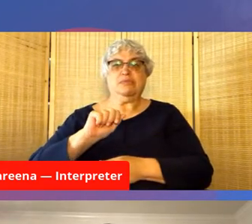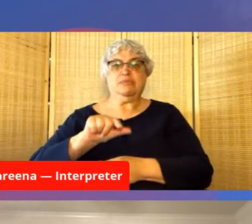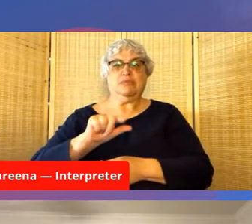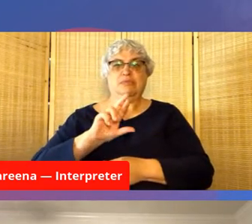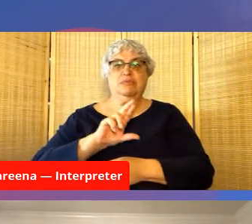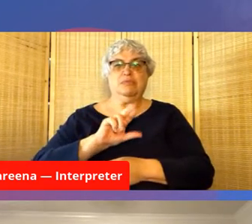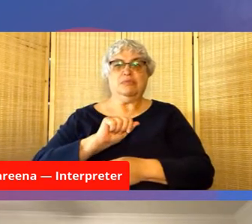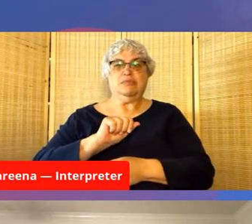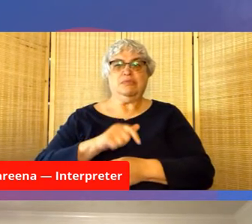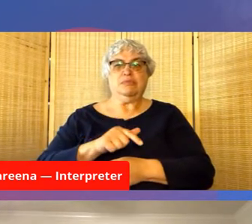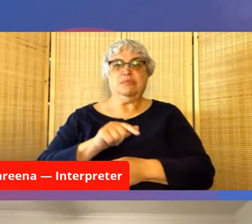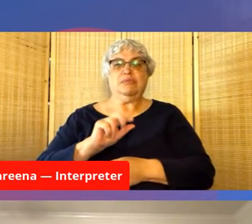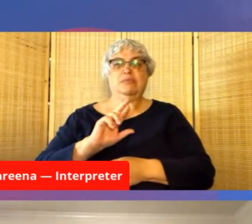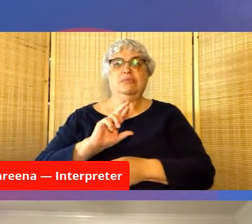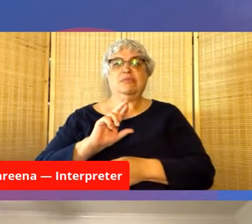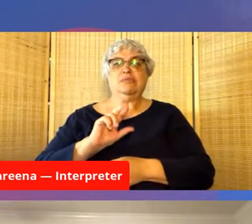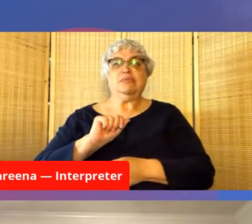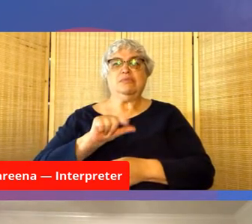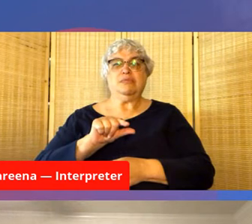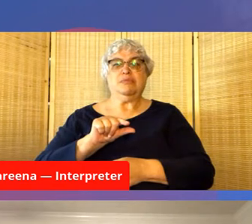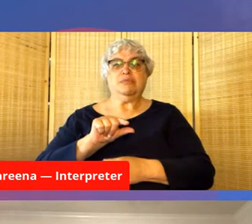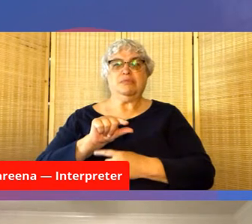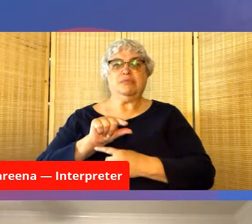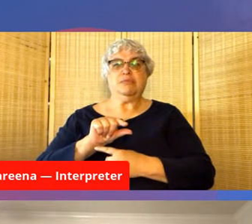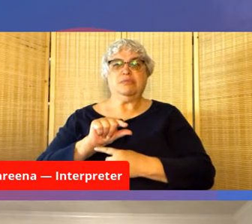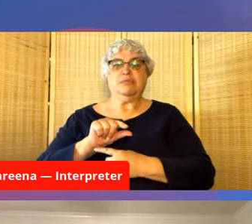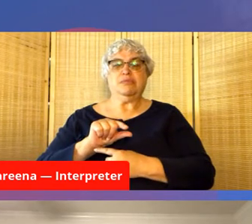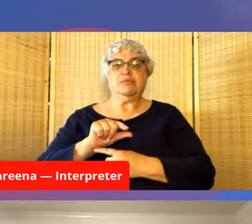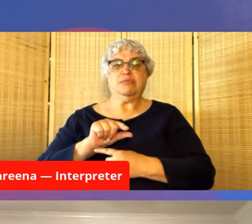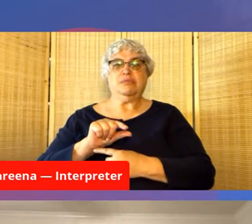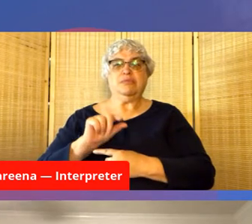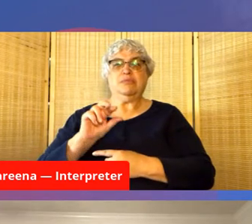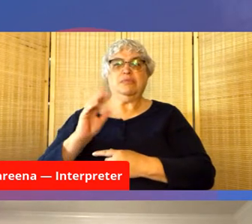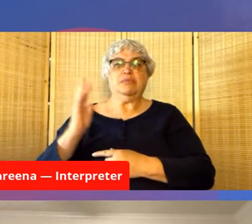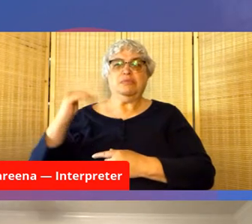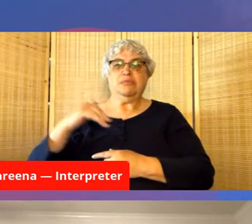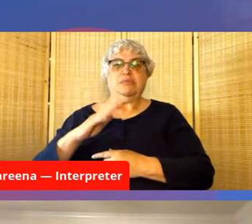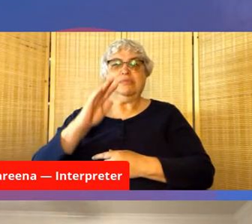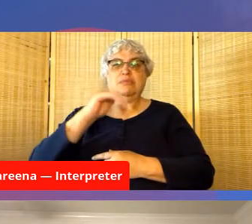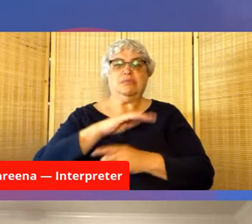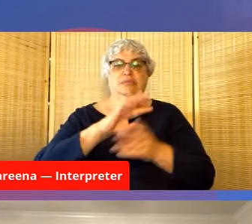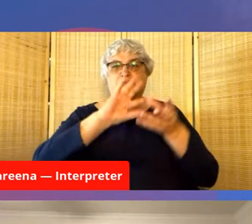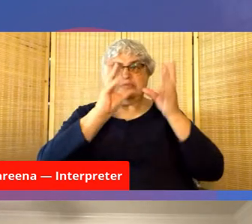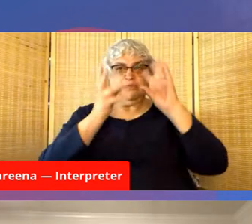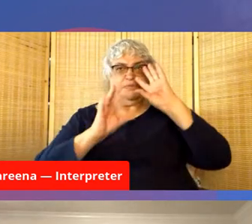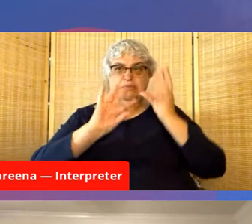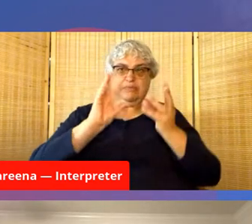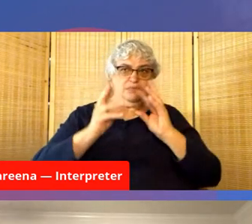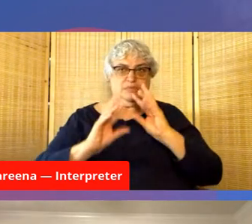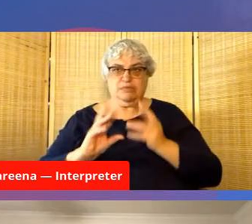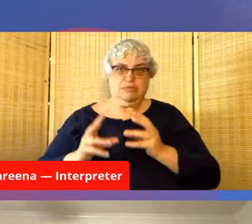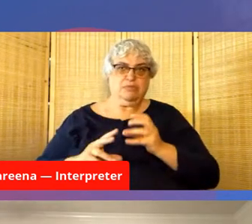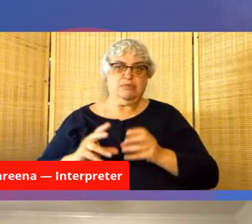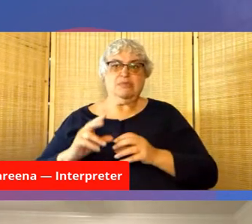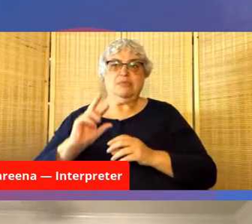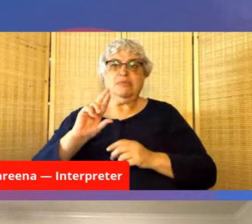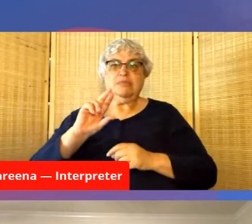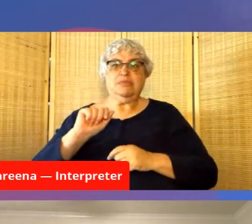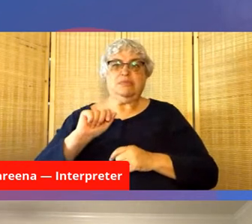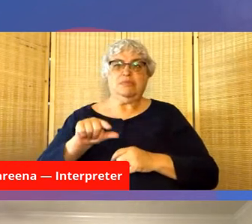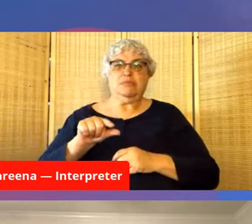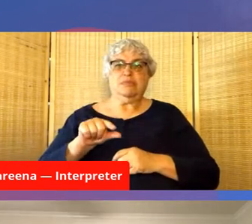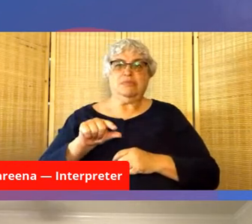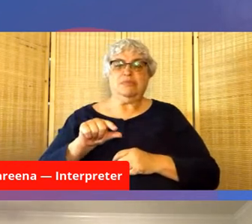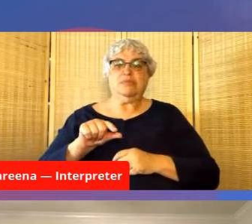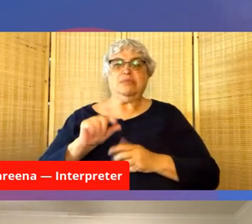So rag, the shape of a rag, the entire detail about a rag, it's